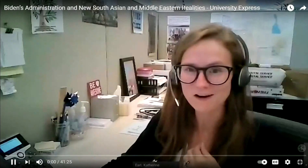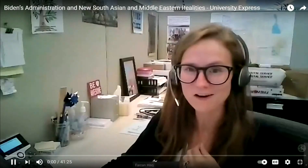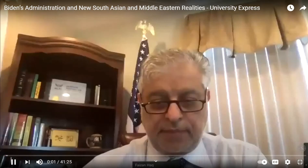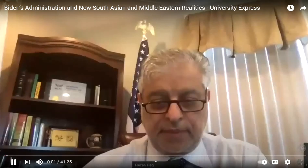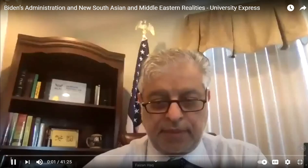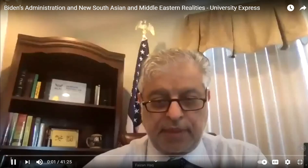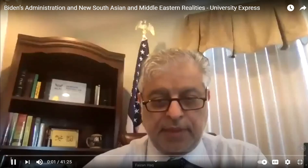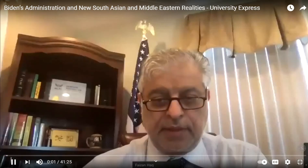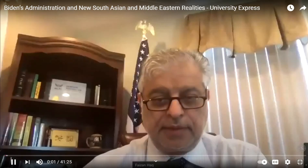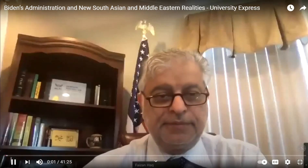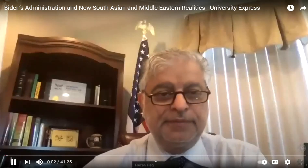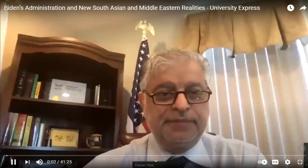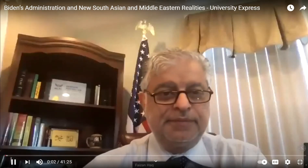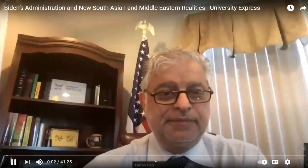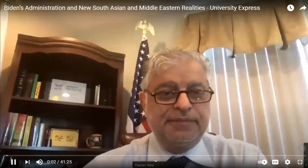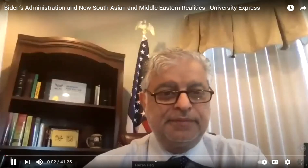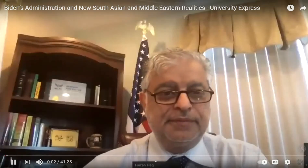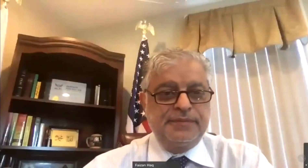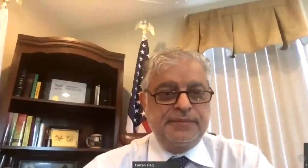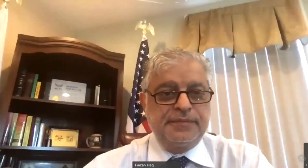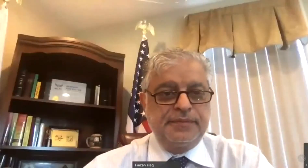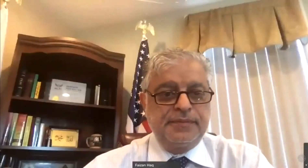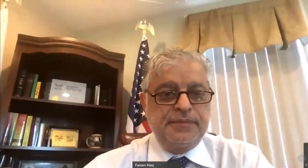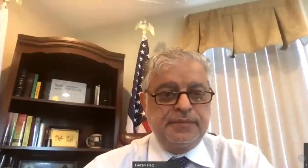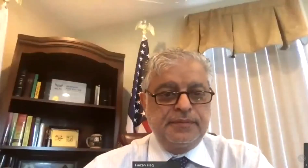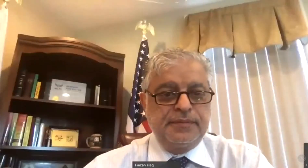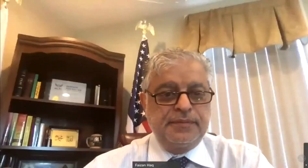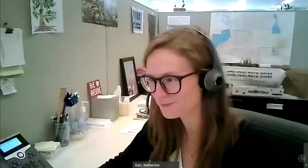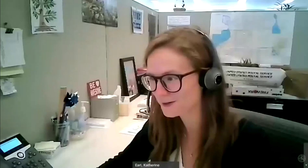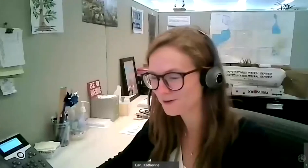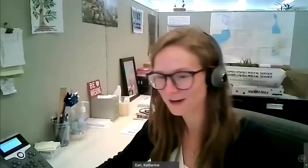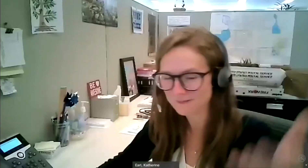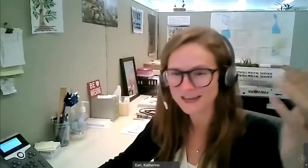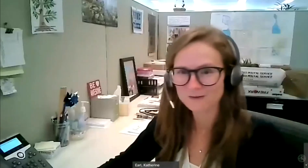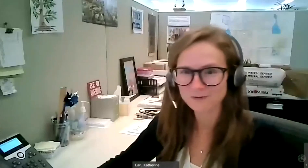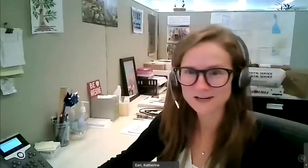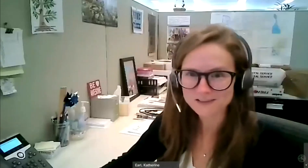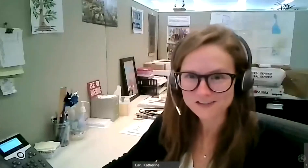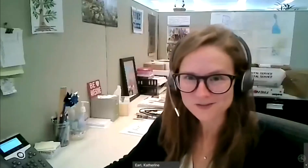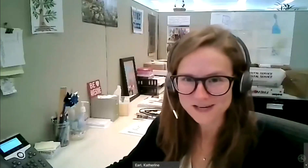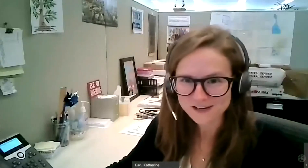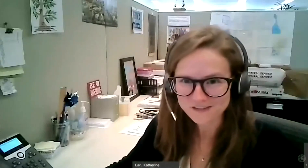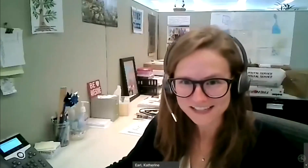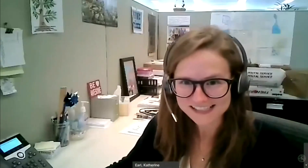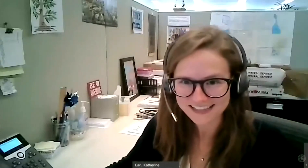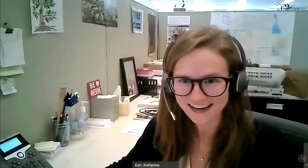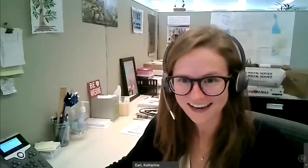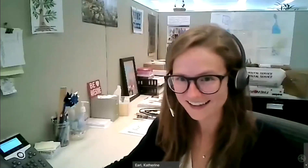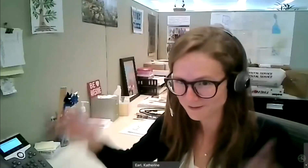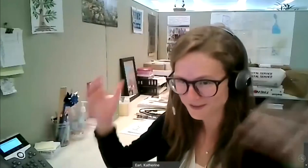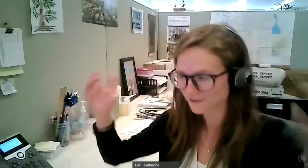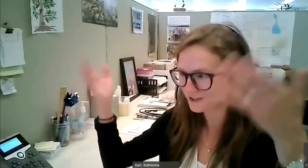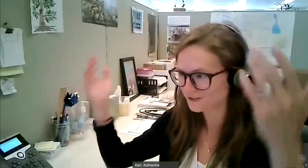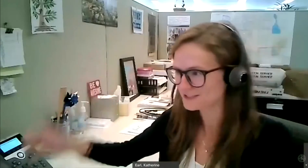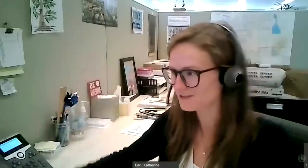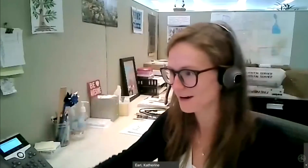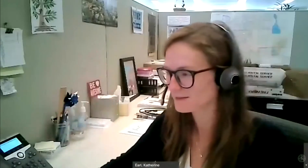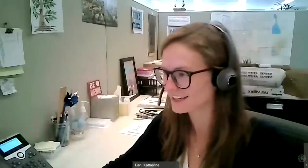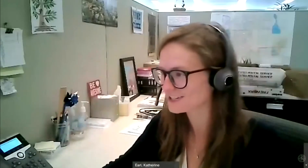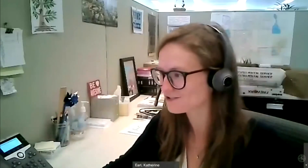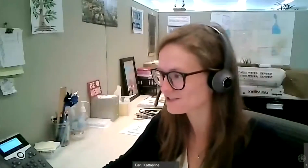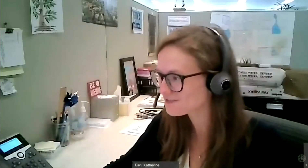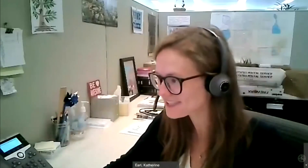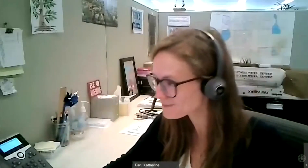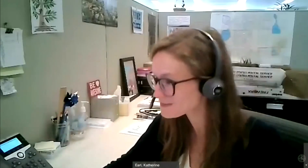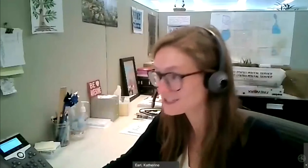All right, welcome everybody. Thanks for being here. I'm Katie. I'm the coordinator of our program. We're here with our speaker, Faizan Haq. And without further ado, I'm